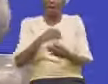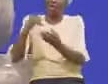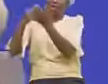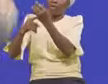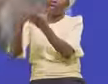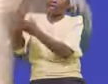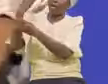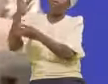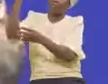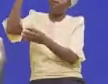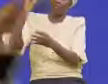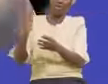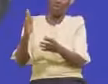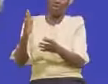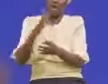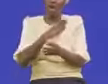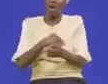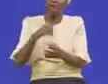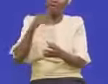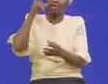eye ole mau washi ha